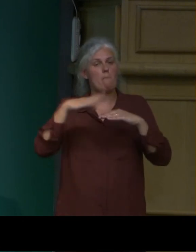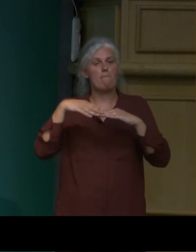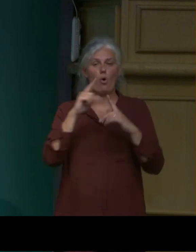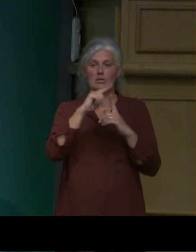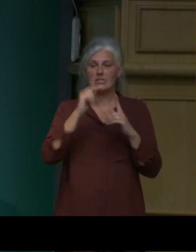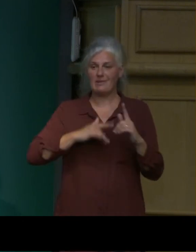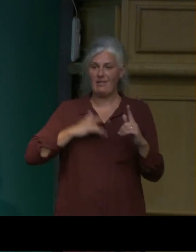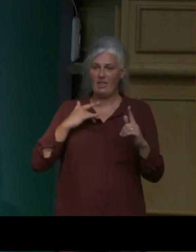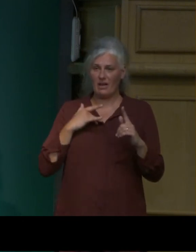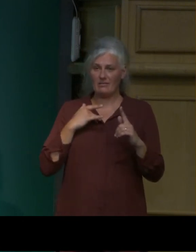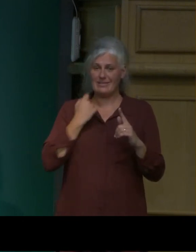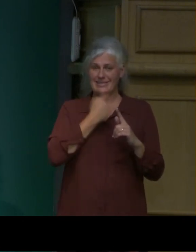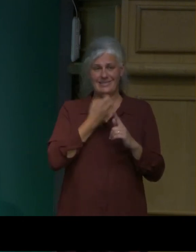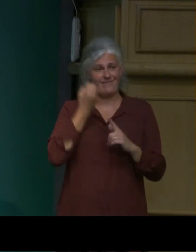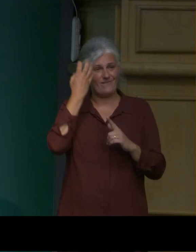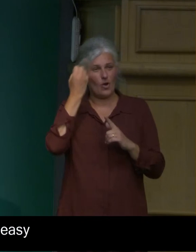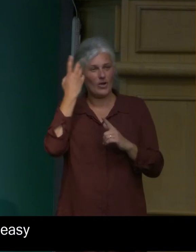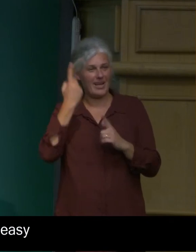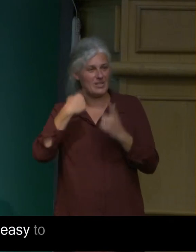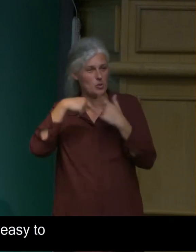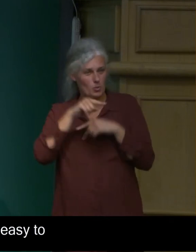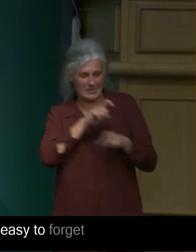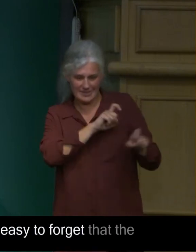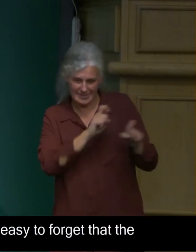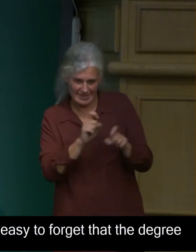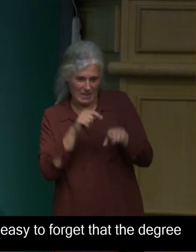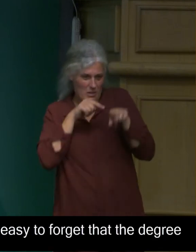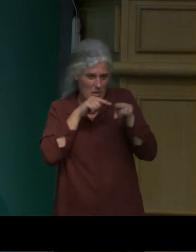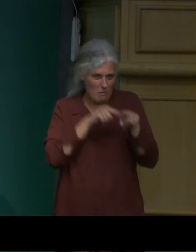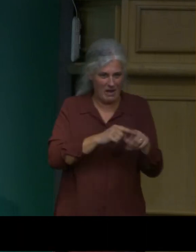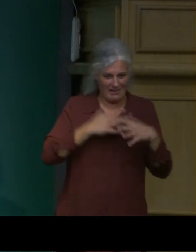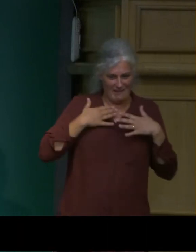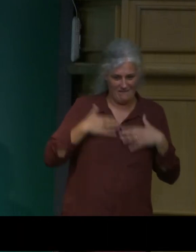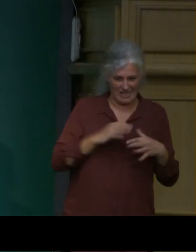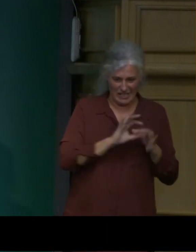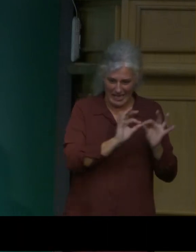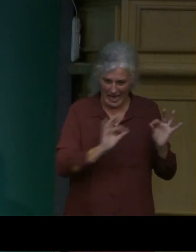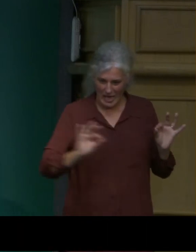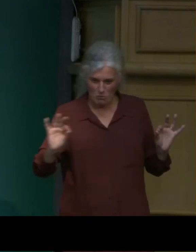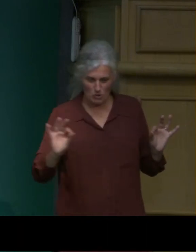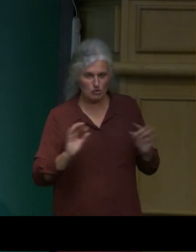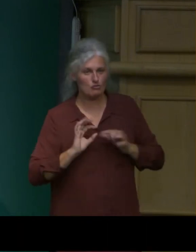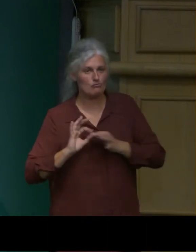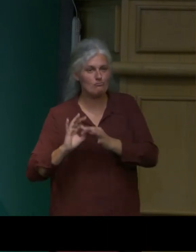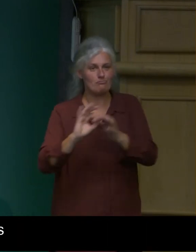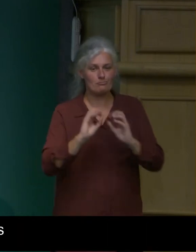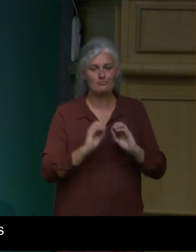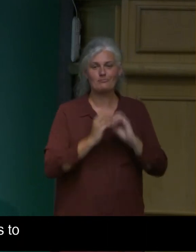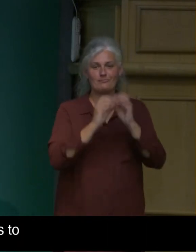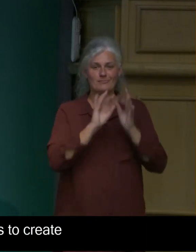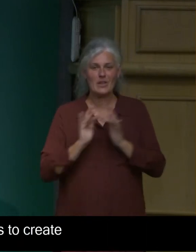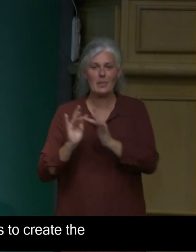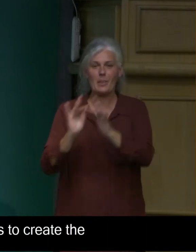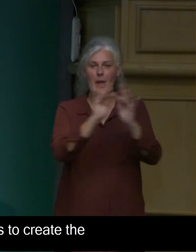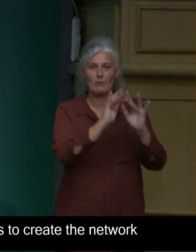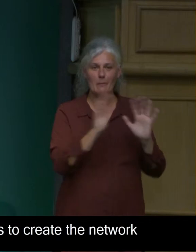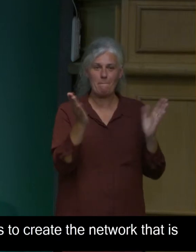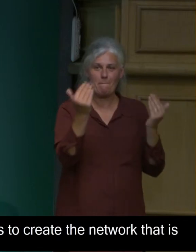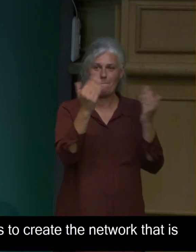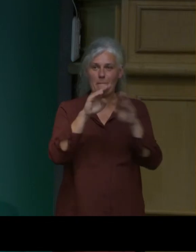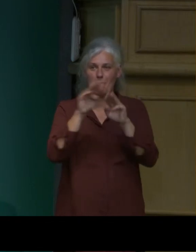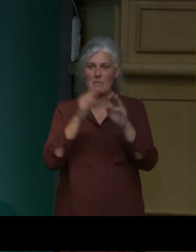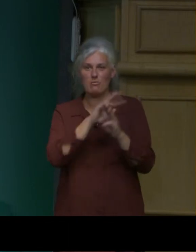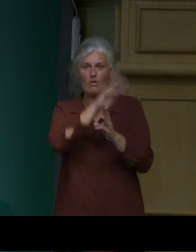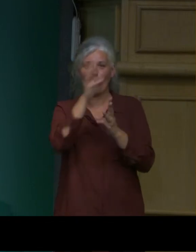it's easy to forget that the degree to which we still rely on physical cables to create the networks that bring people together all around